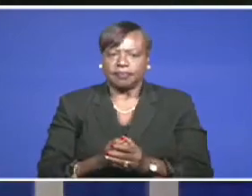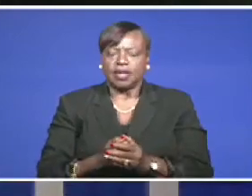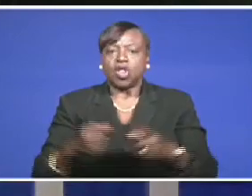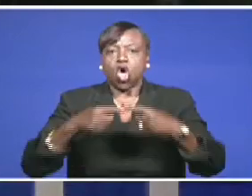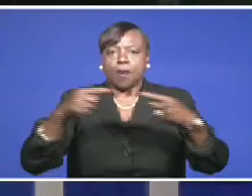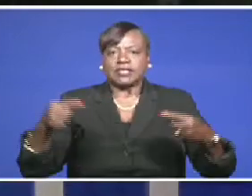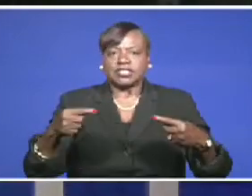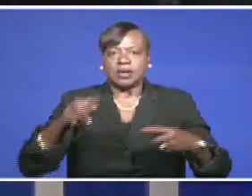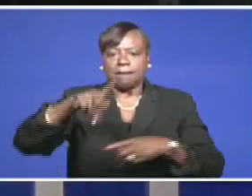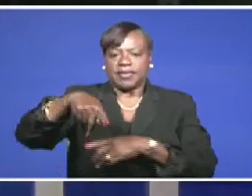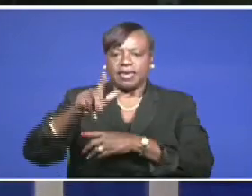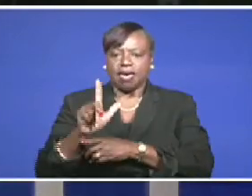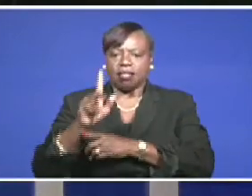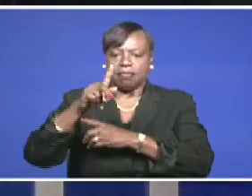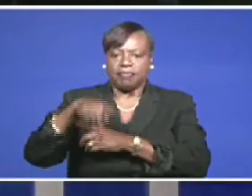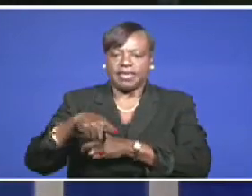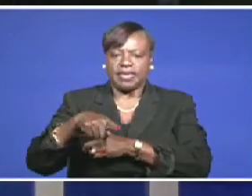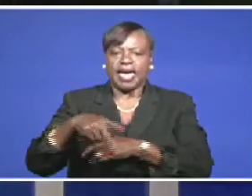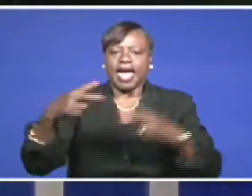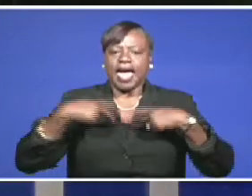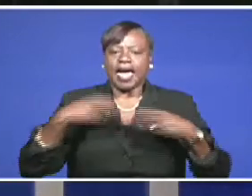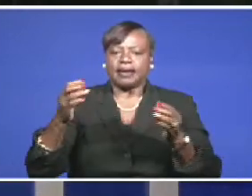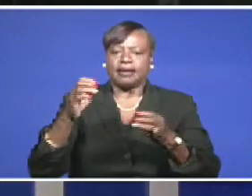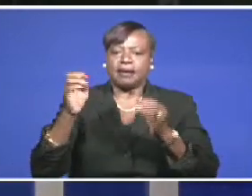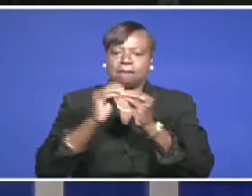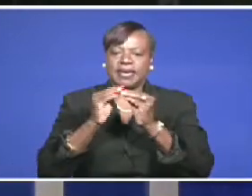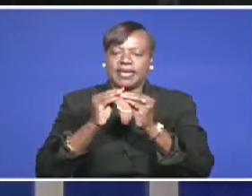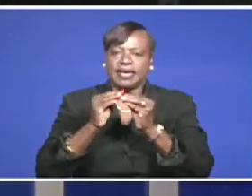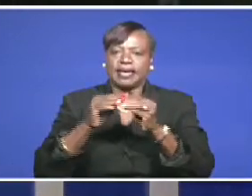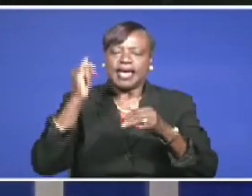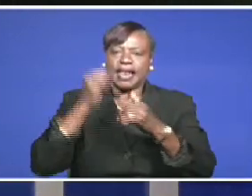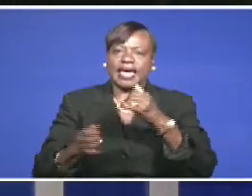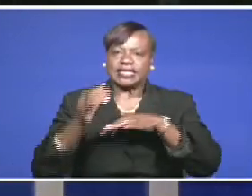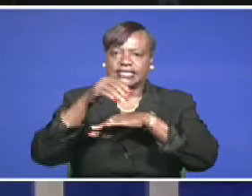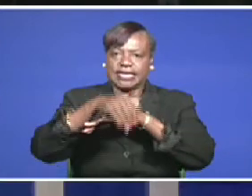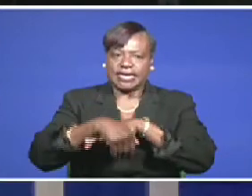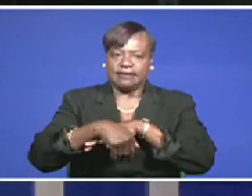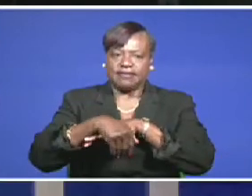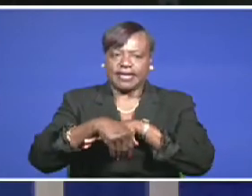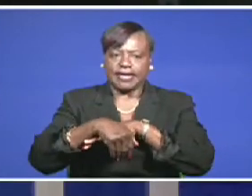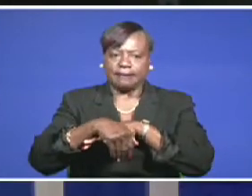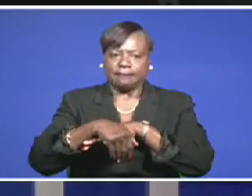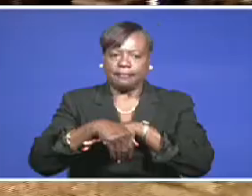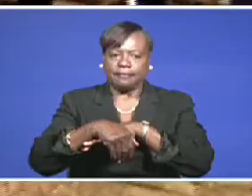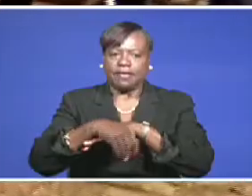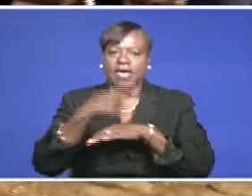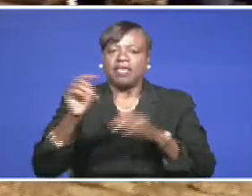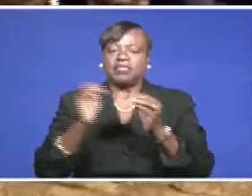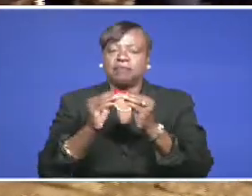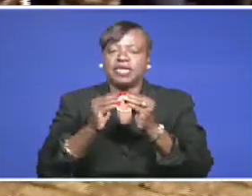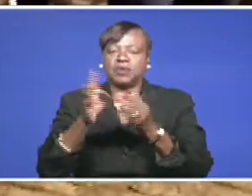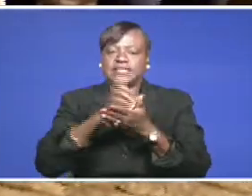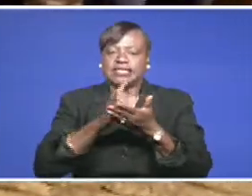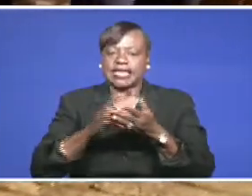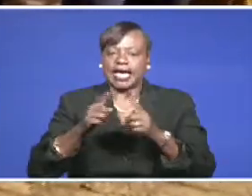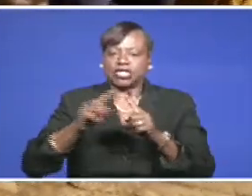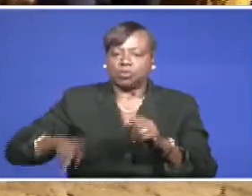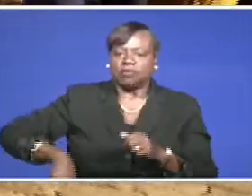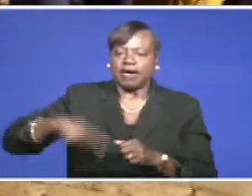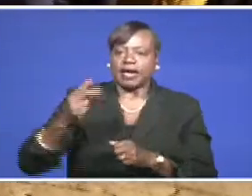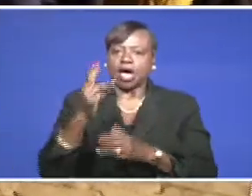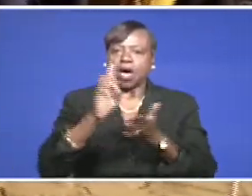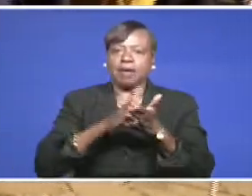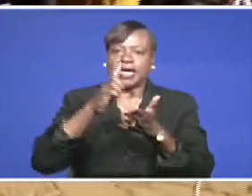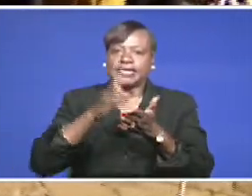The opposition Progressive Liberal Party held a meeting last evening at the party's Farrington Road headquarters. The meeting was designed to provide an update